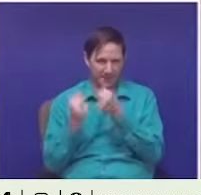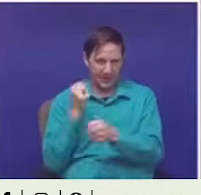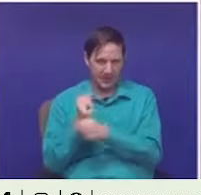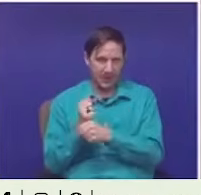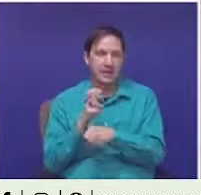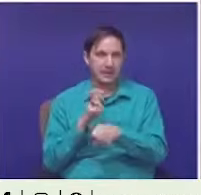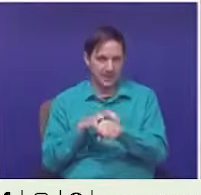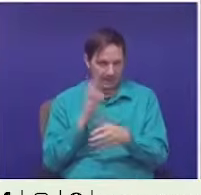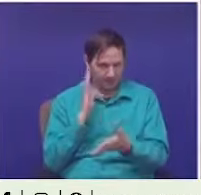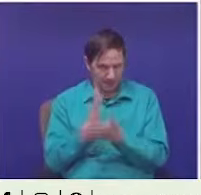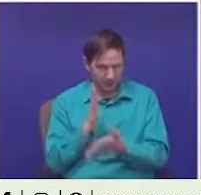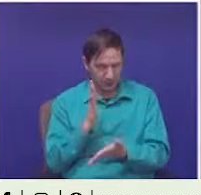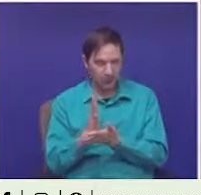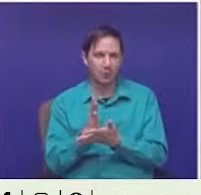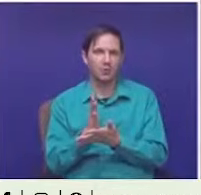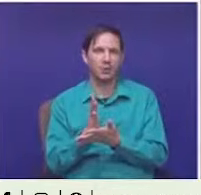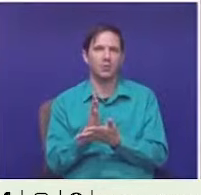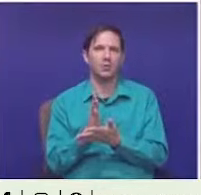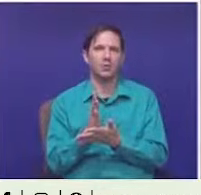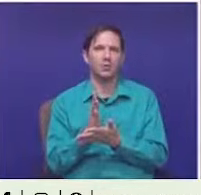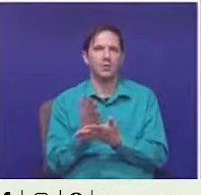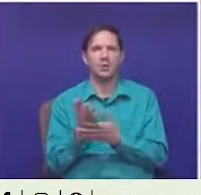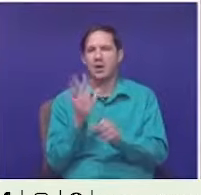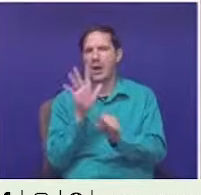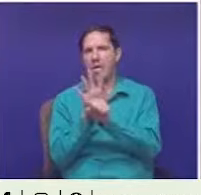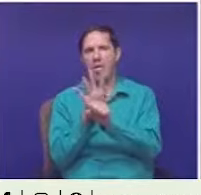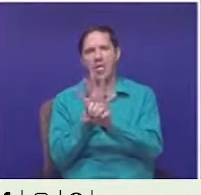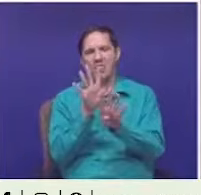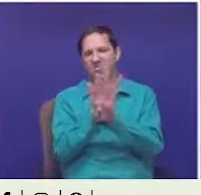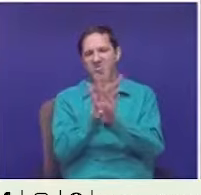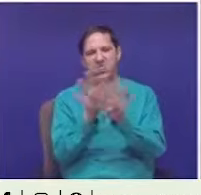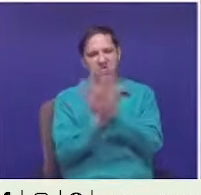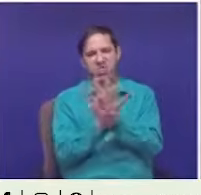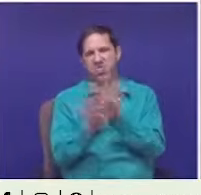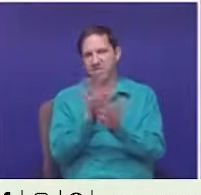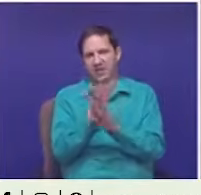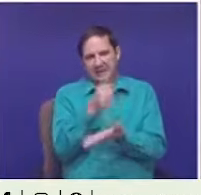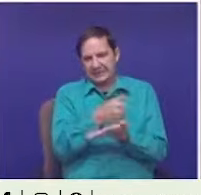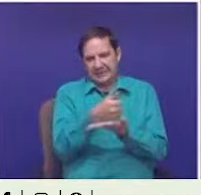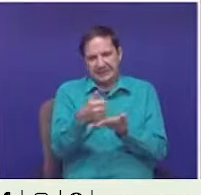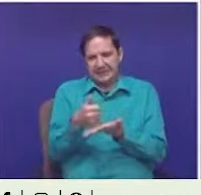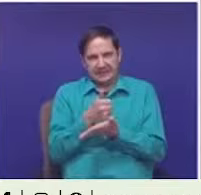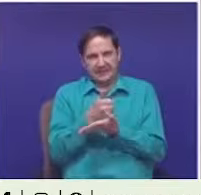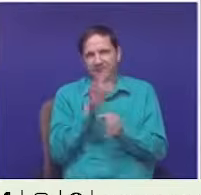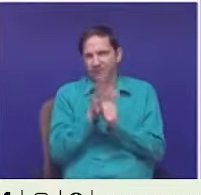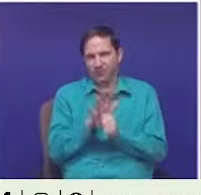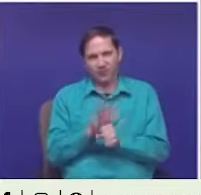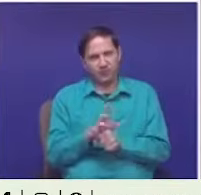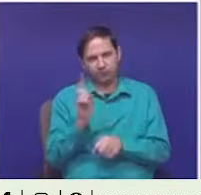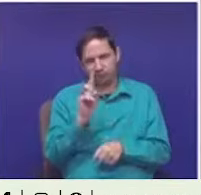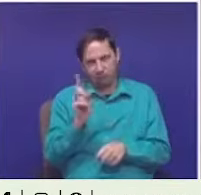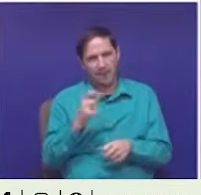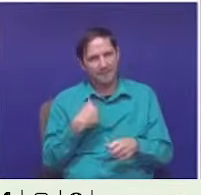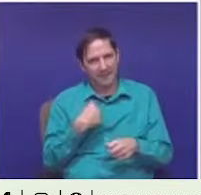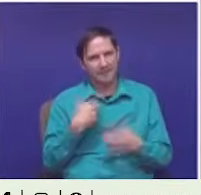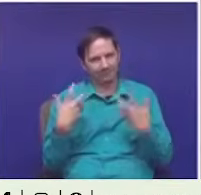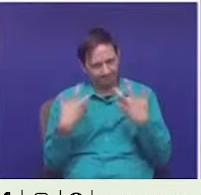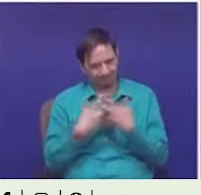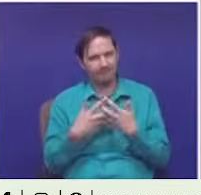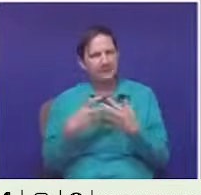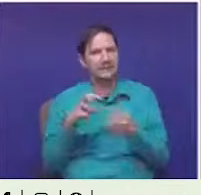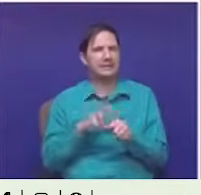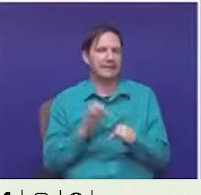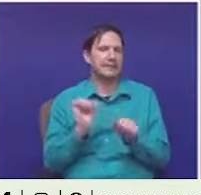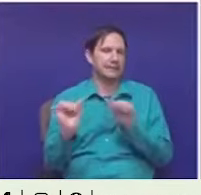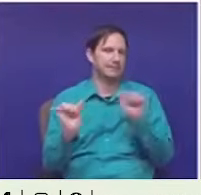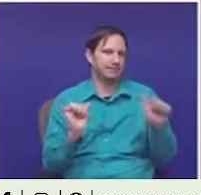kind of thing, to make sure that when there's no overcrowding, to make sure that these adaptive vehicles are available. But it is